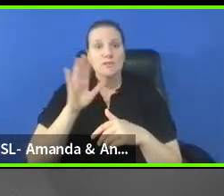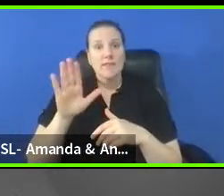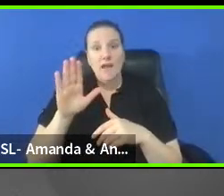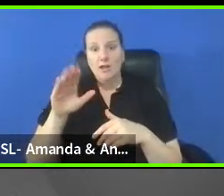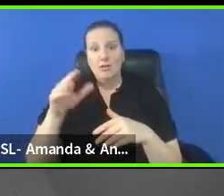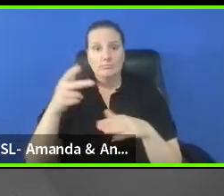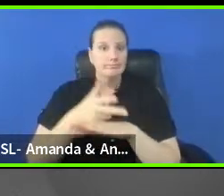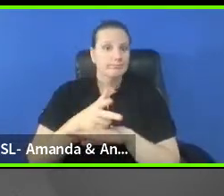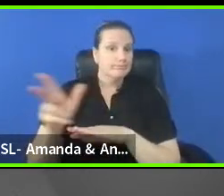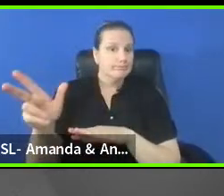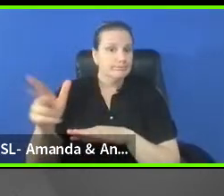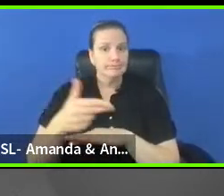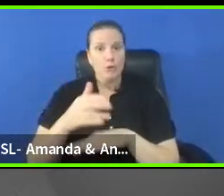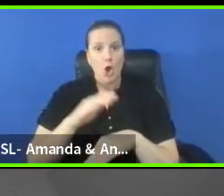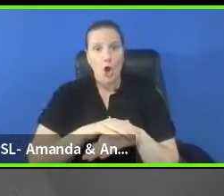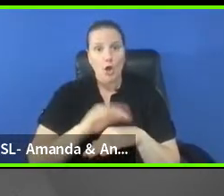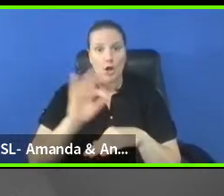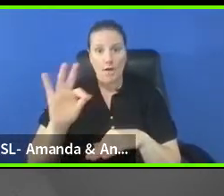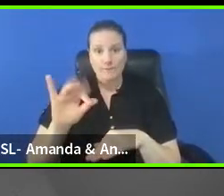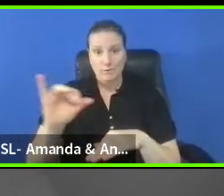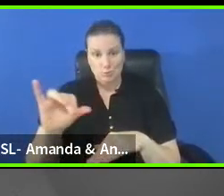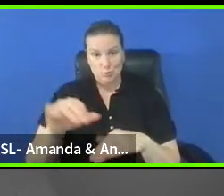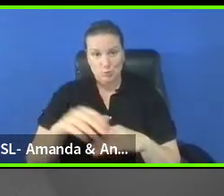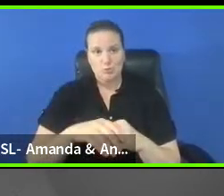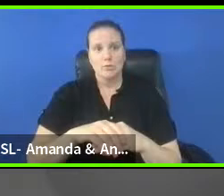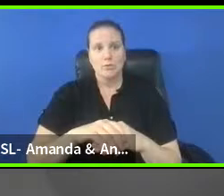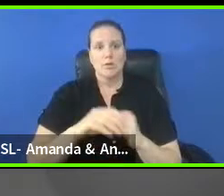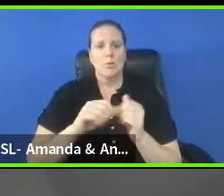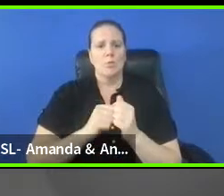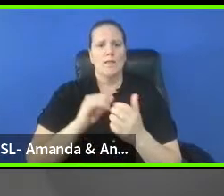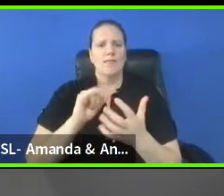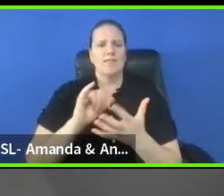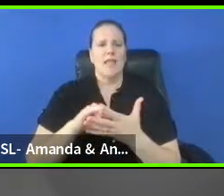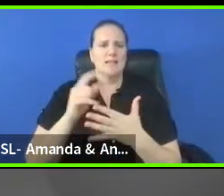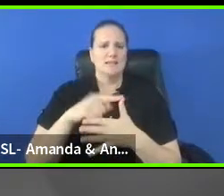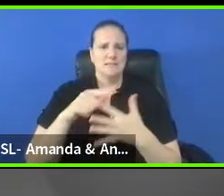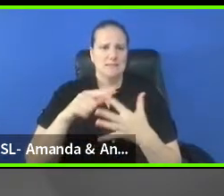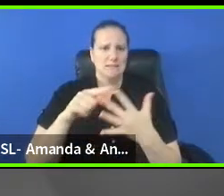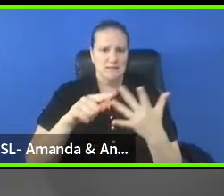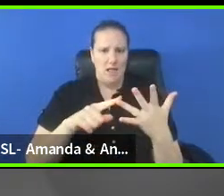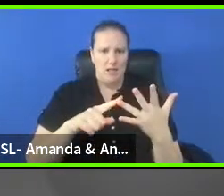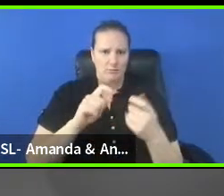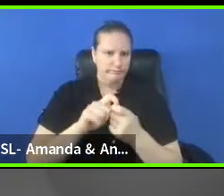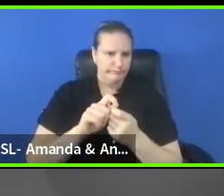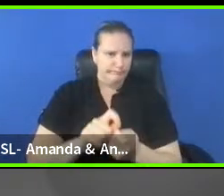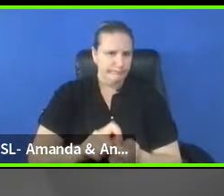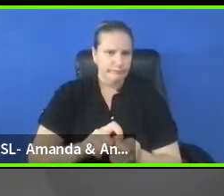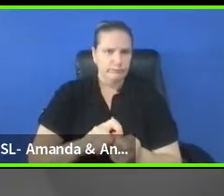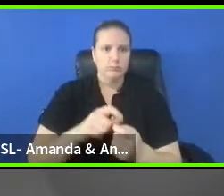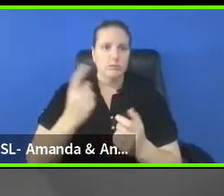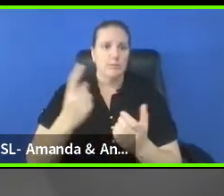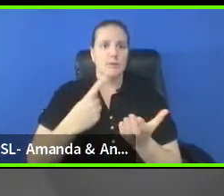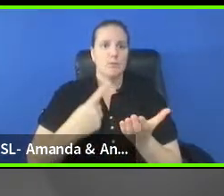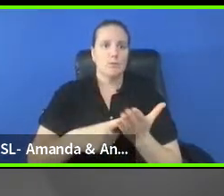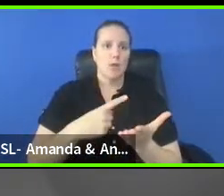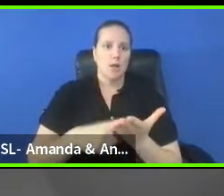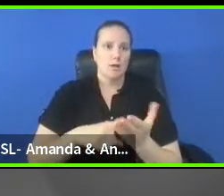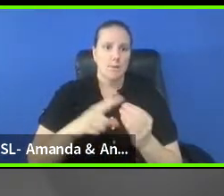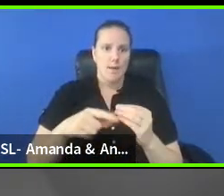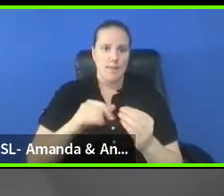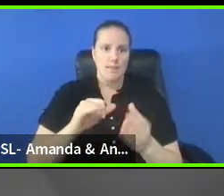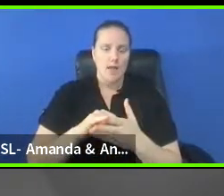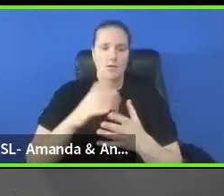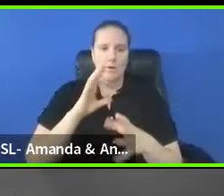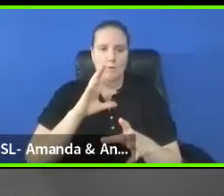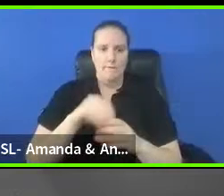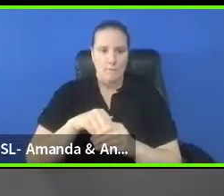as well. And so as those details become something that we can talk about, I definitely want to